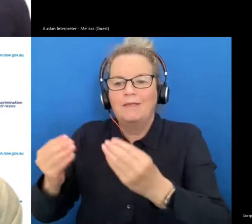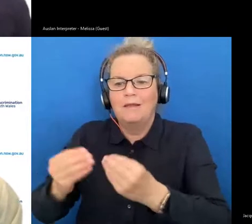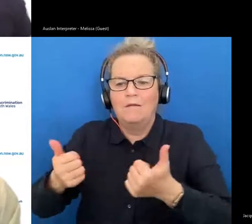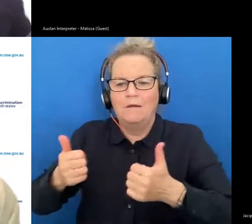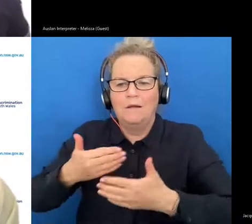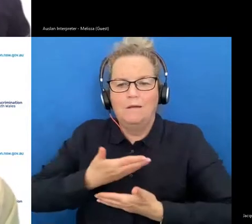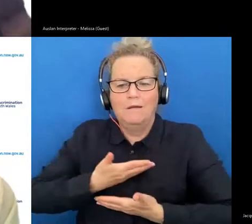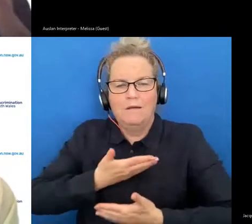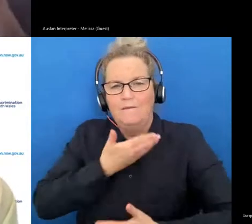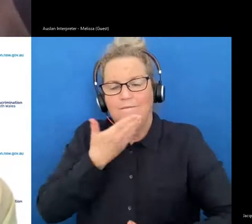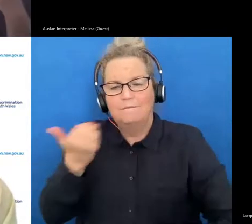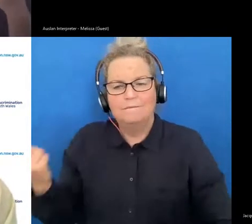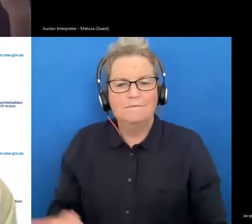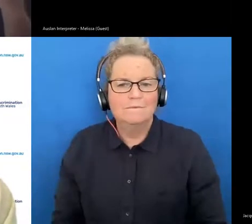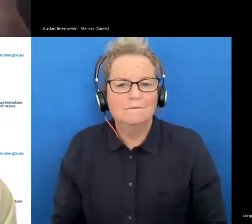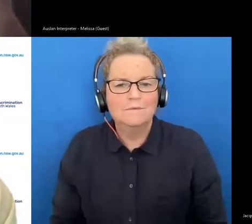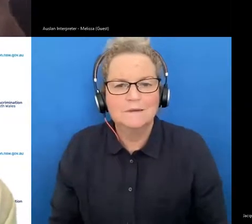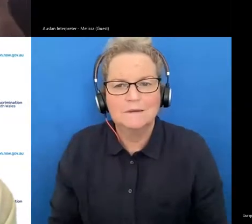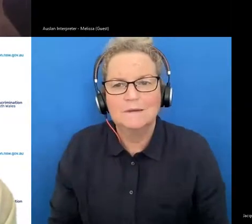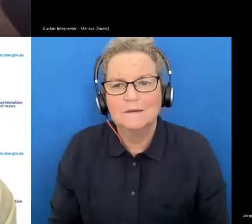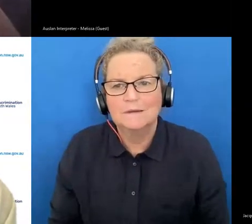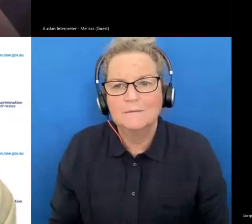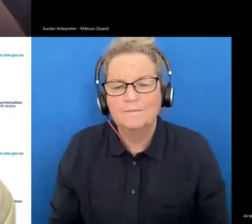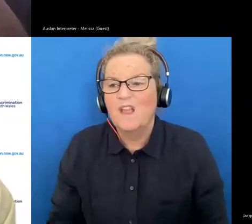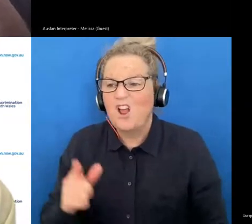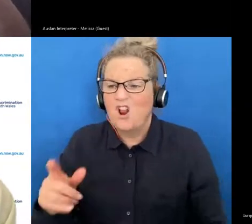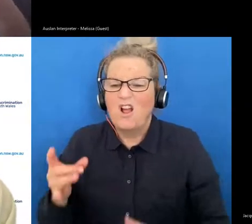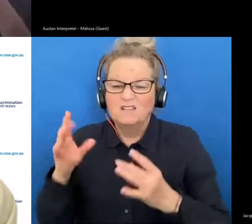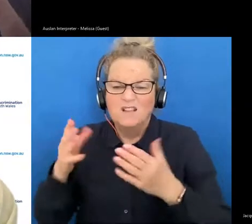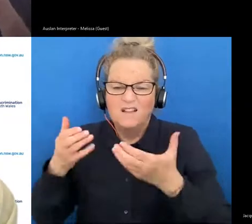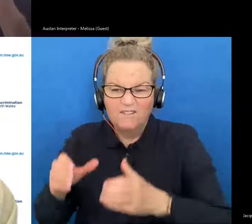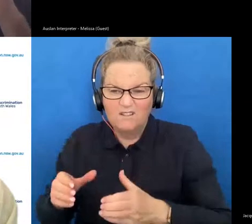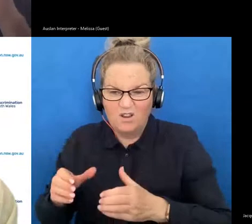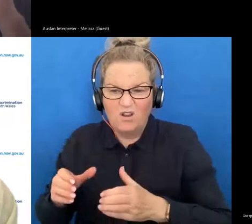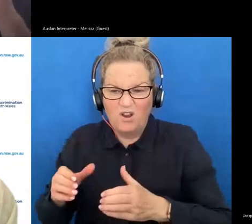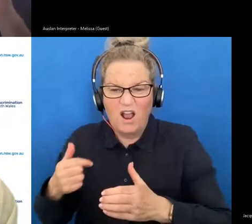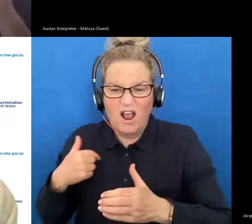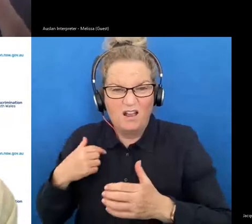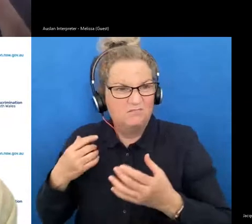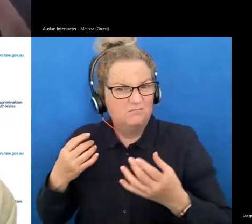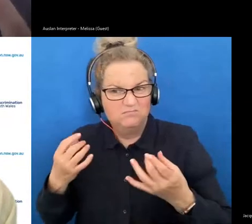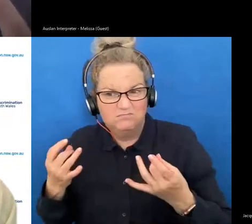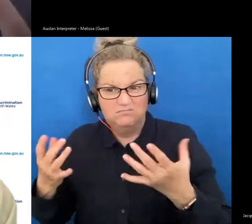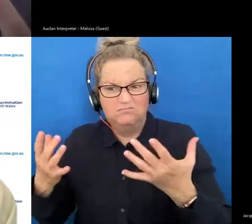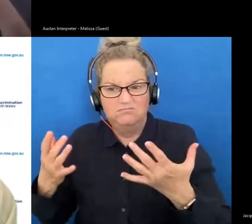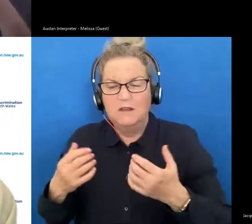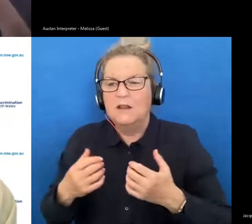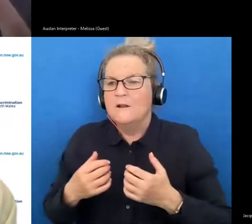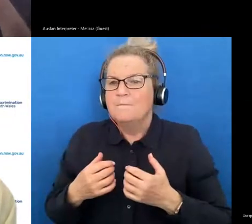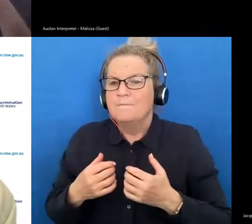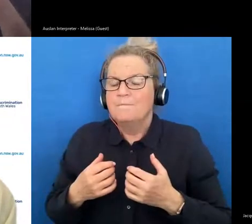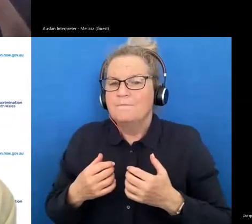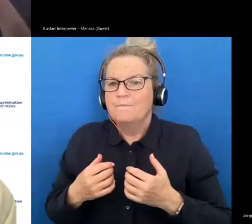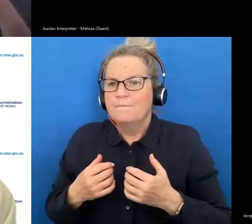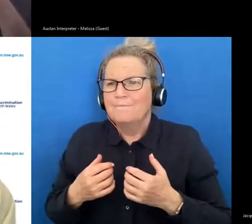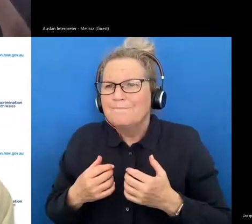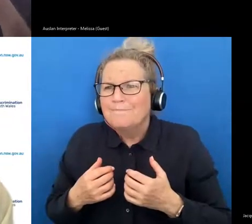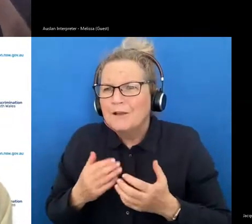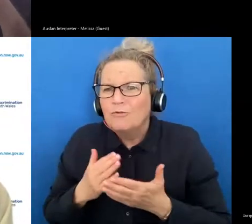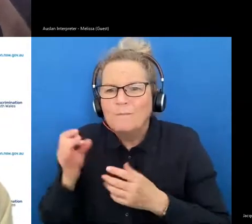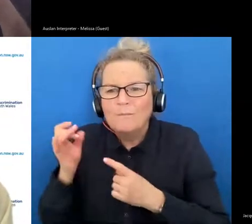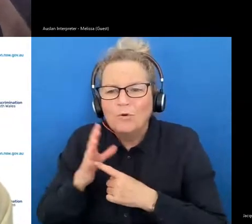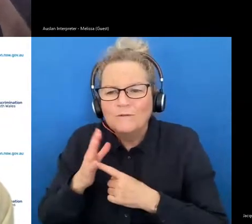and I already was starting physio, so everything was done. And but it was so, you know, it was so